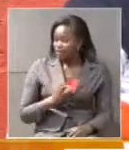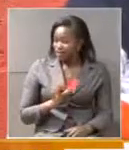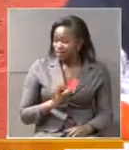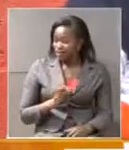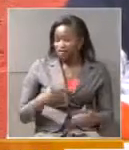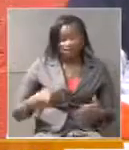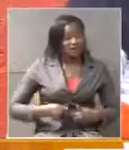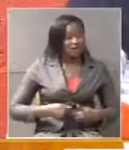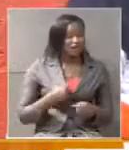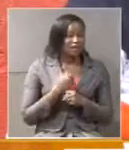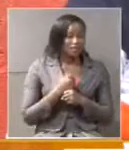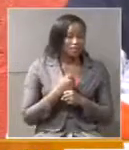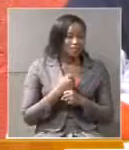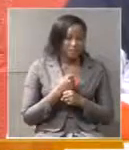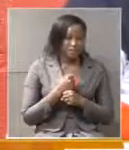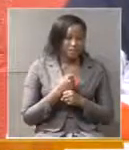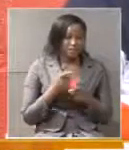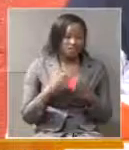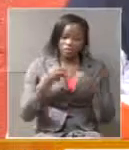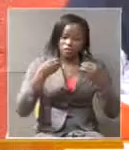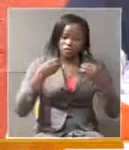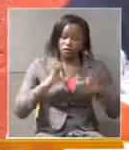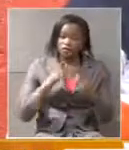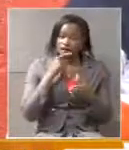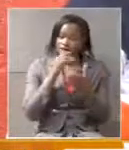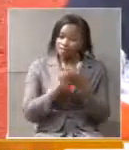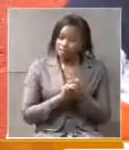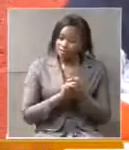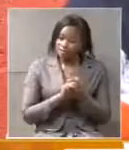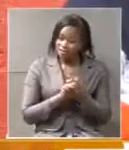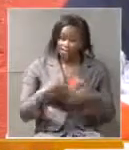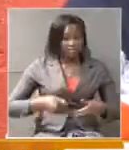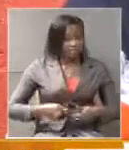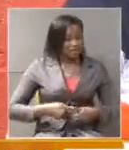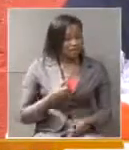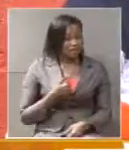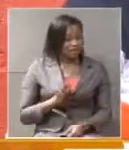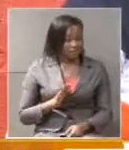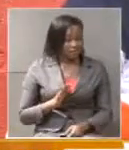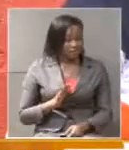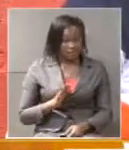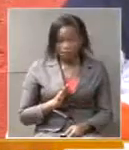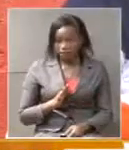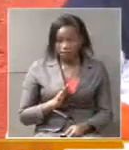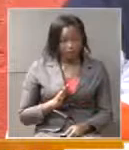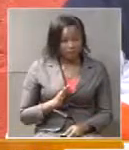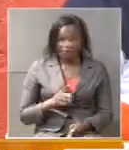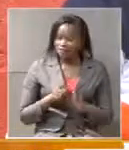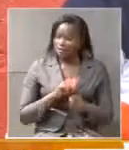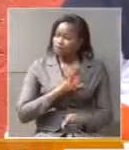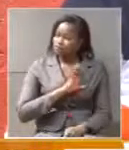a young girl, and losing a husband as a teenage mother, are just an